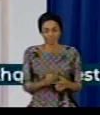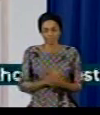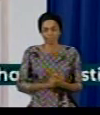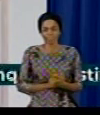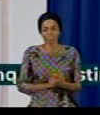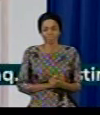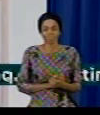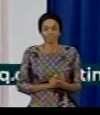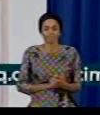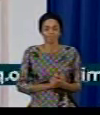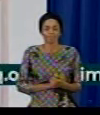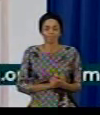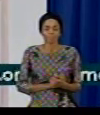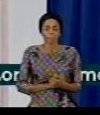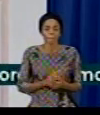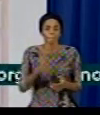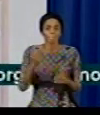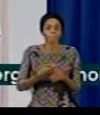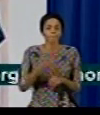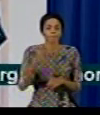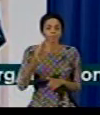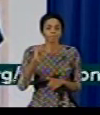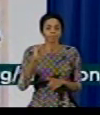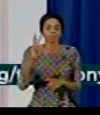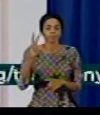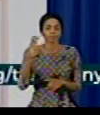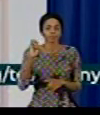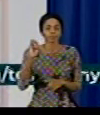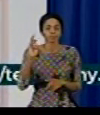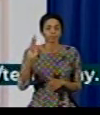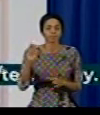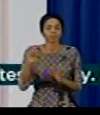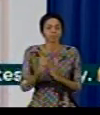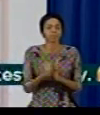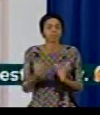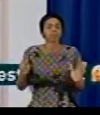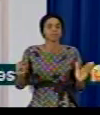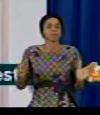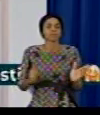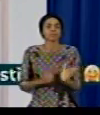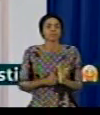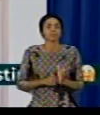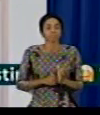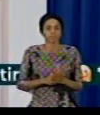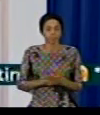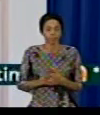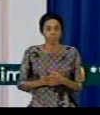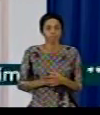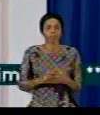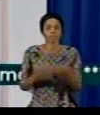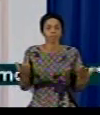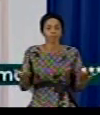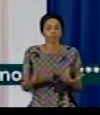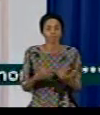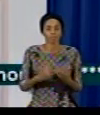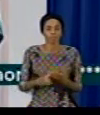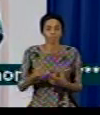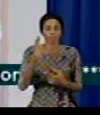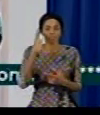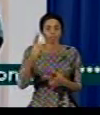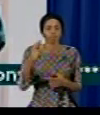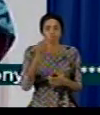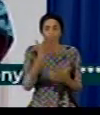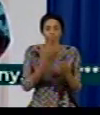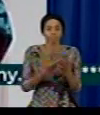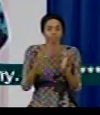Wikabari Group of Districts. I am here to testify the goodness of God upon my life. When I was 13